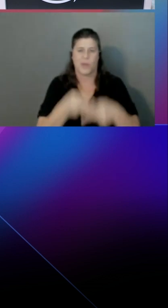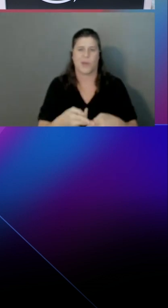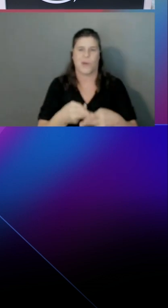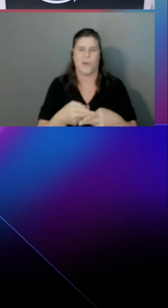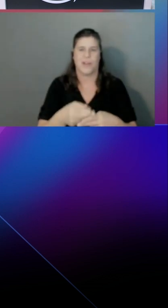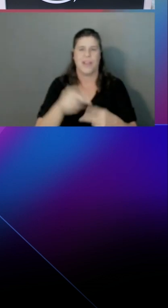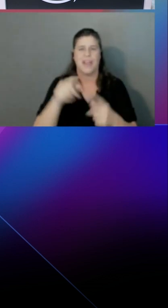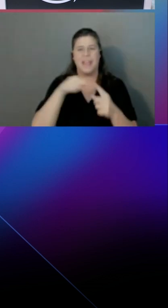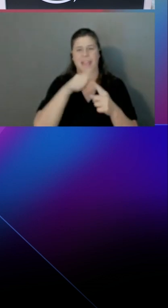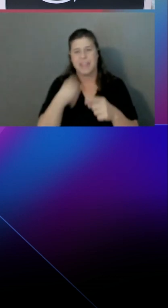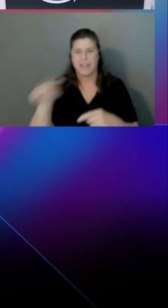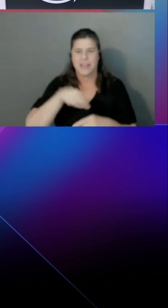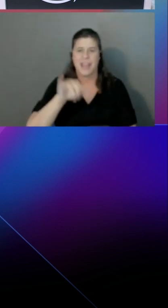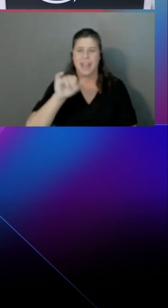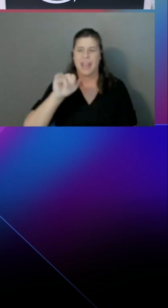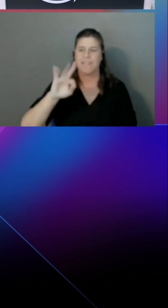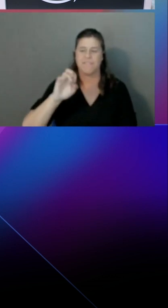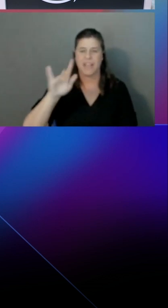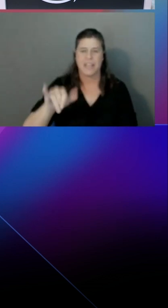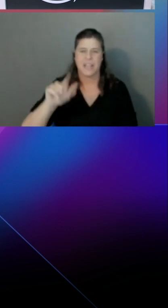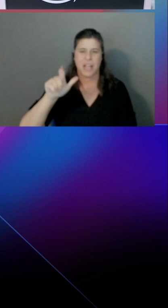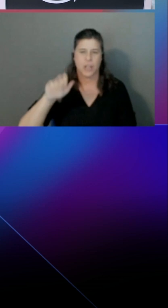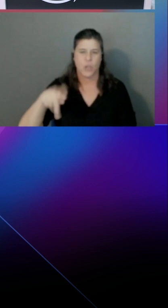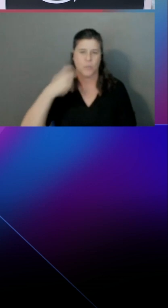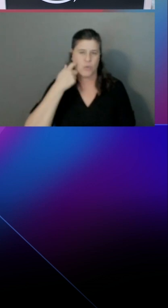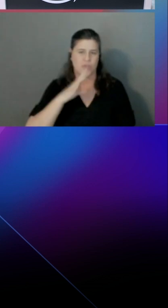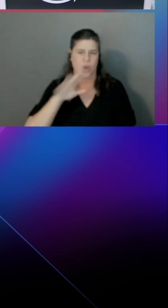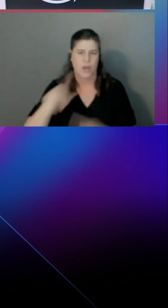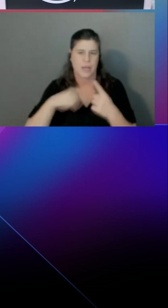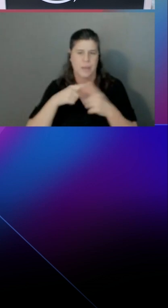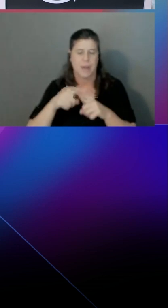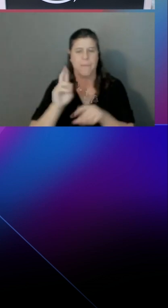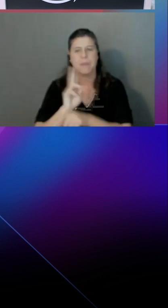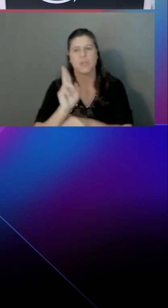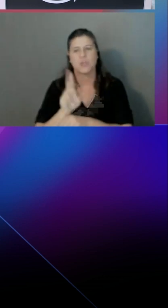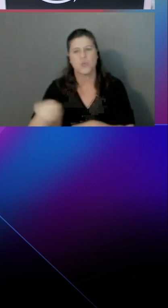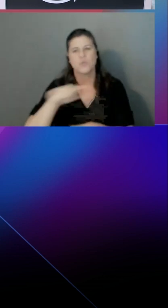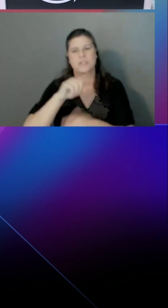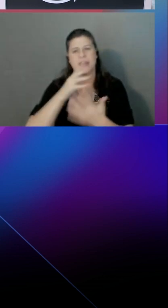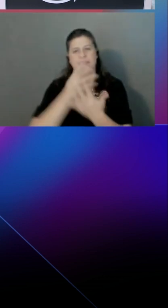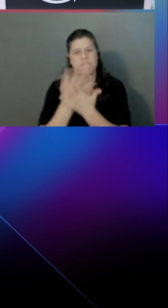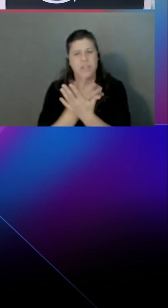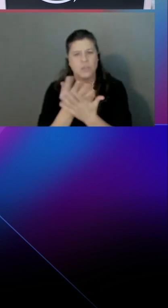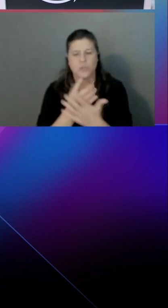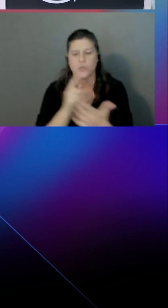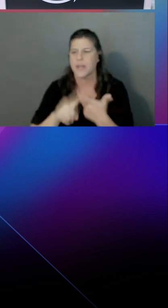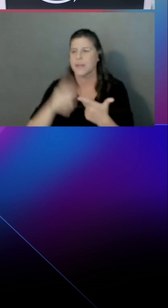just talking about. But using filtering and intelligent